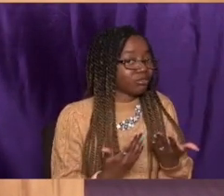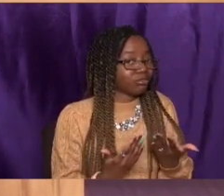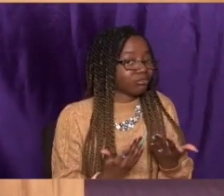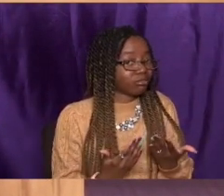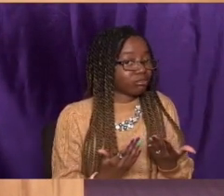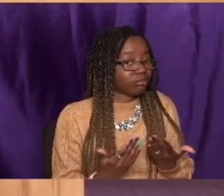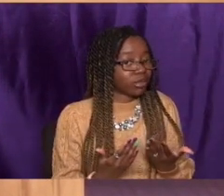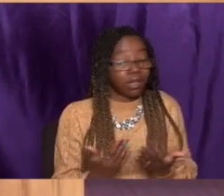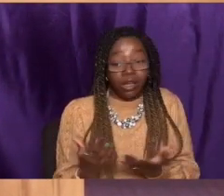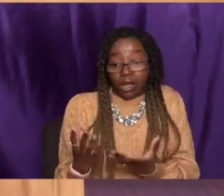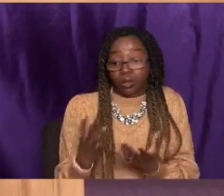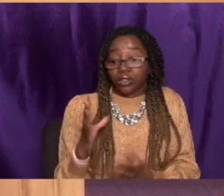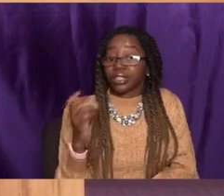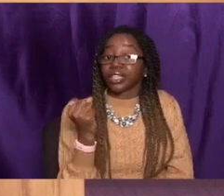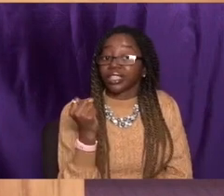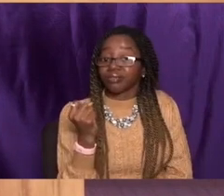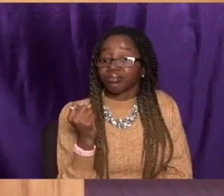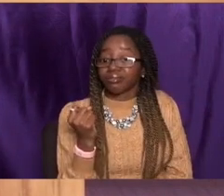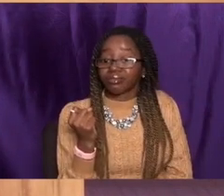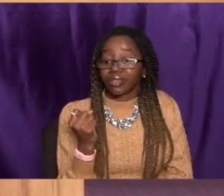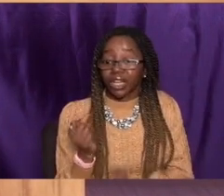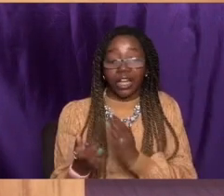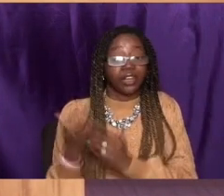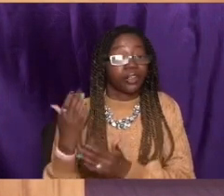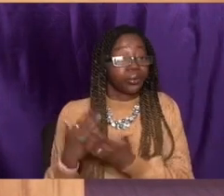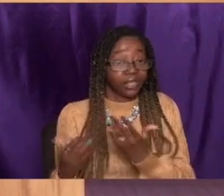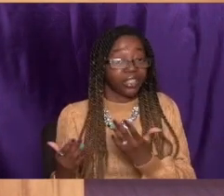Mo, I want you to take it out of your hand